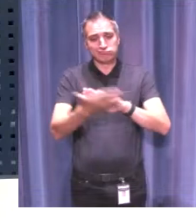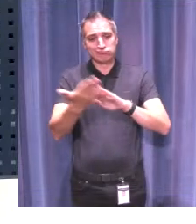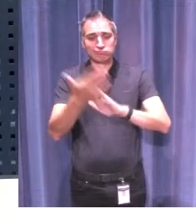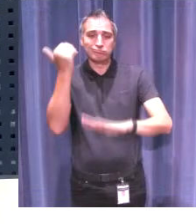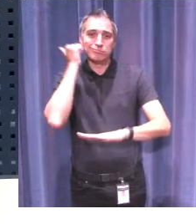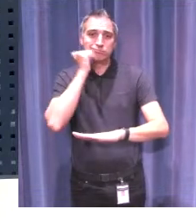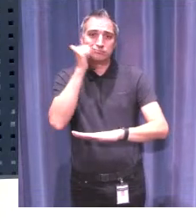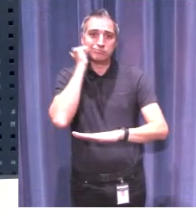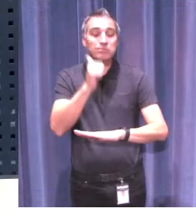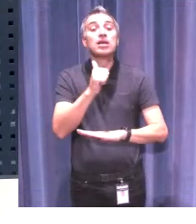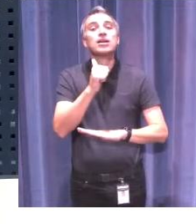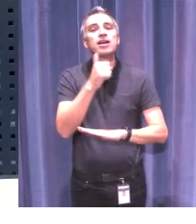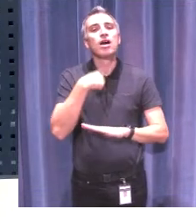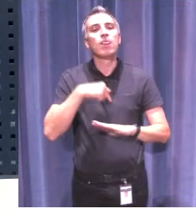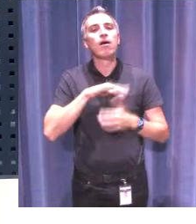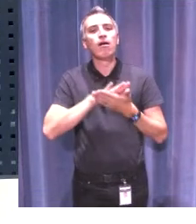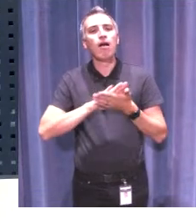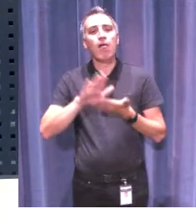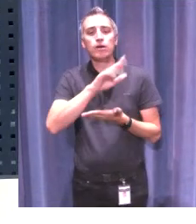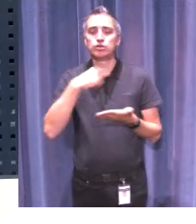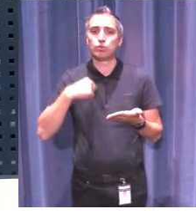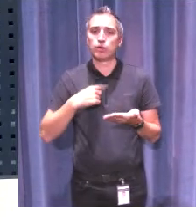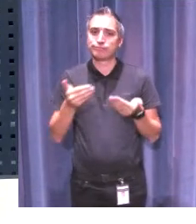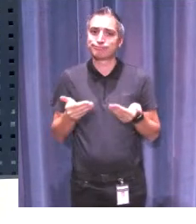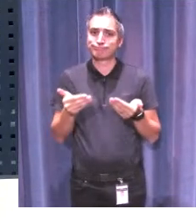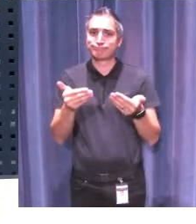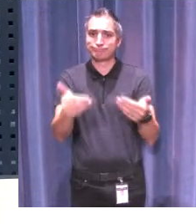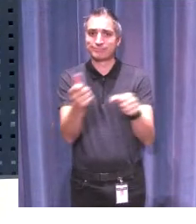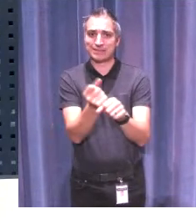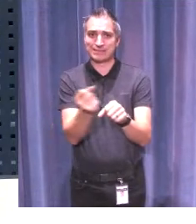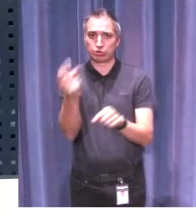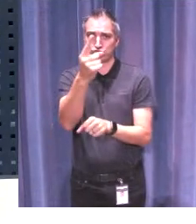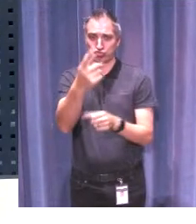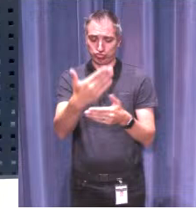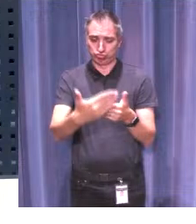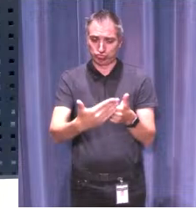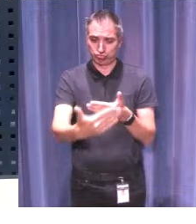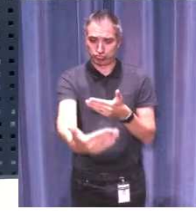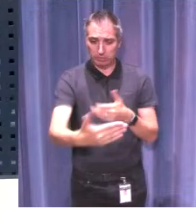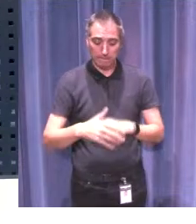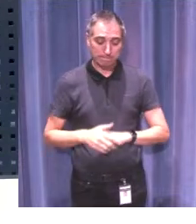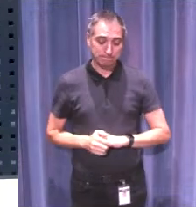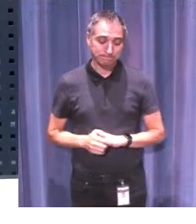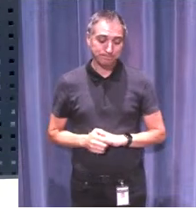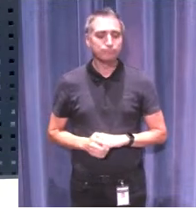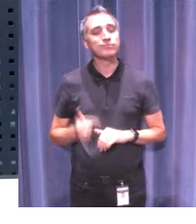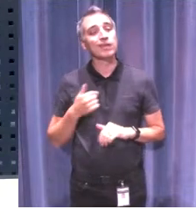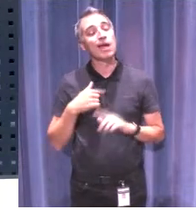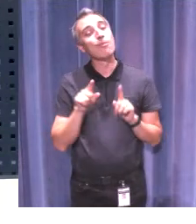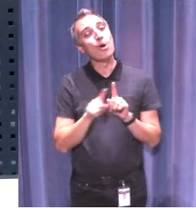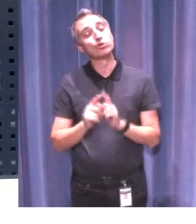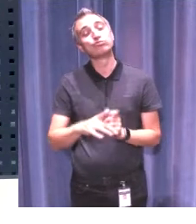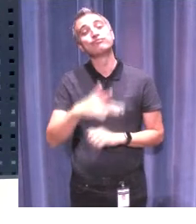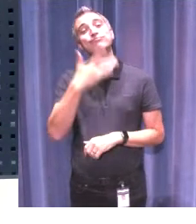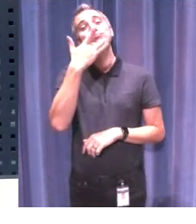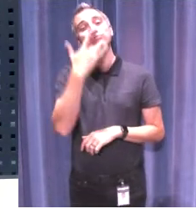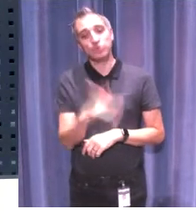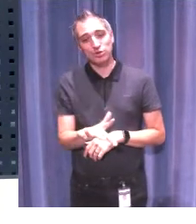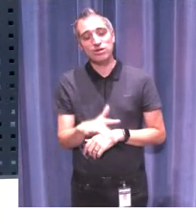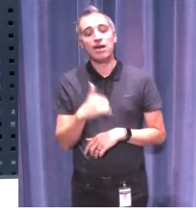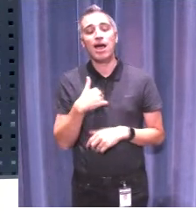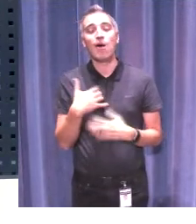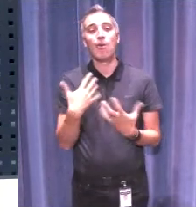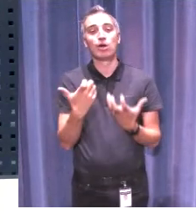college as we move into the next year. I've also been very fortunate and would like to take